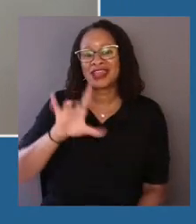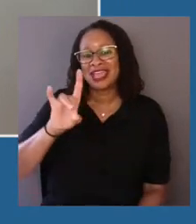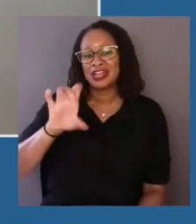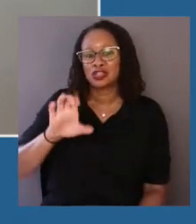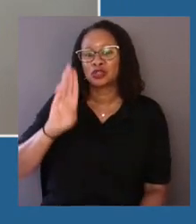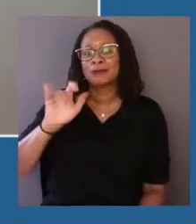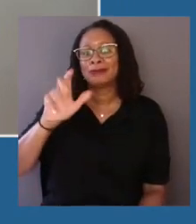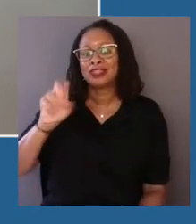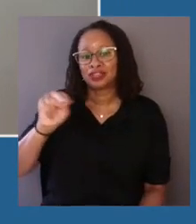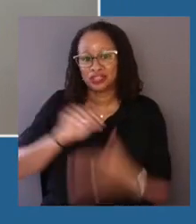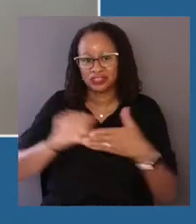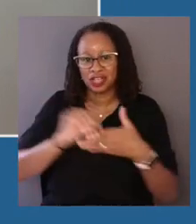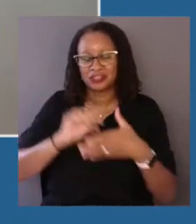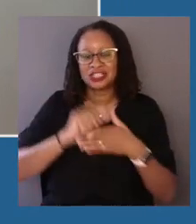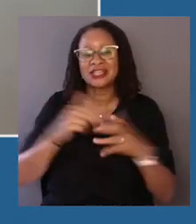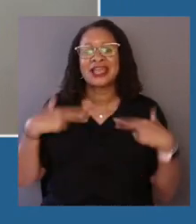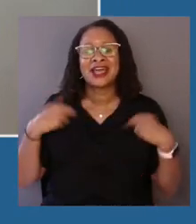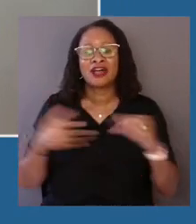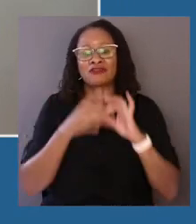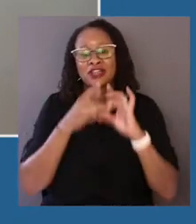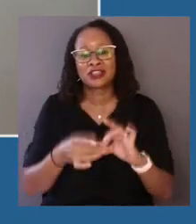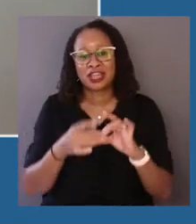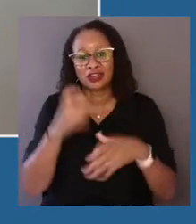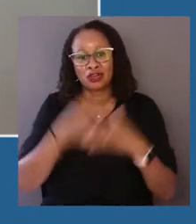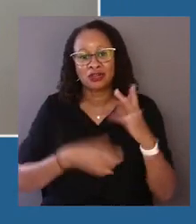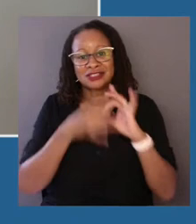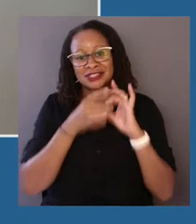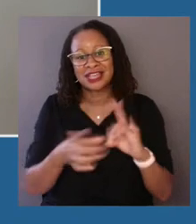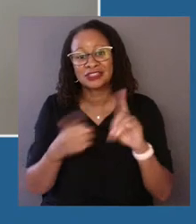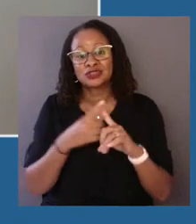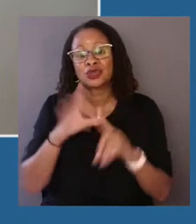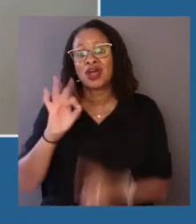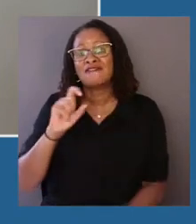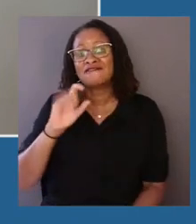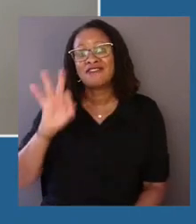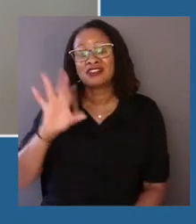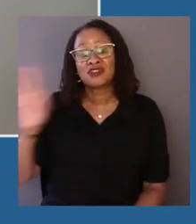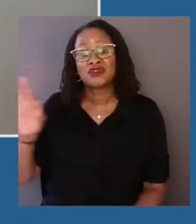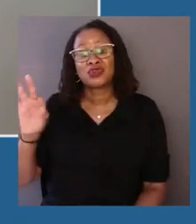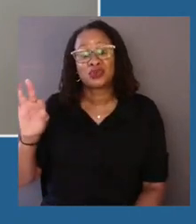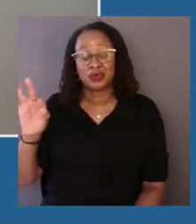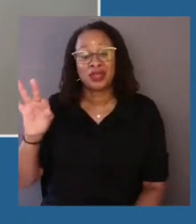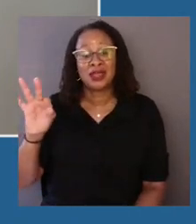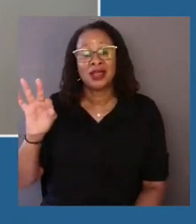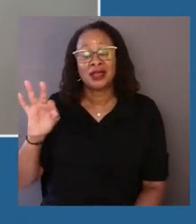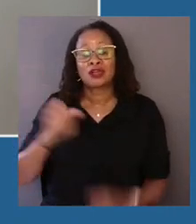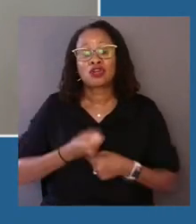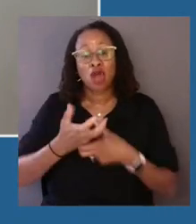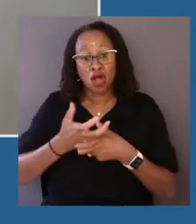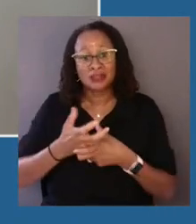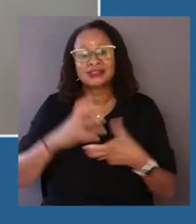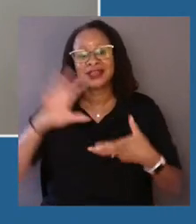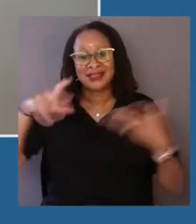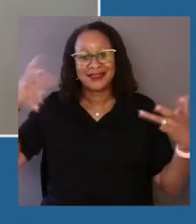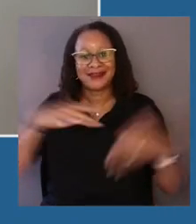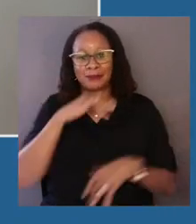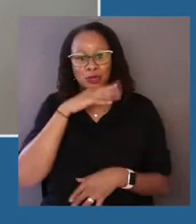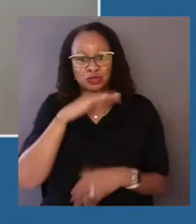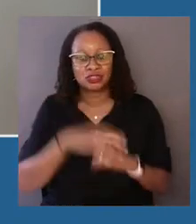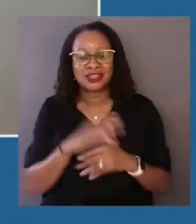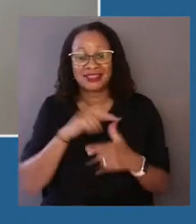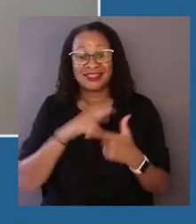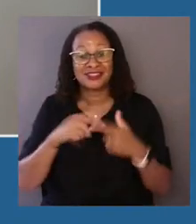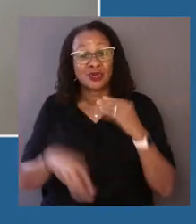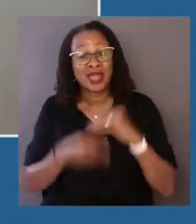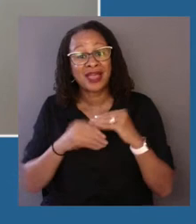in health-related costs tied to fossil fuel-generated air pollution. And then you add all of the illness,